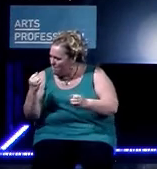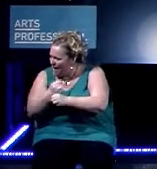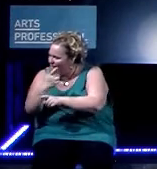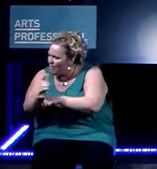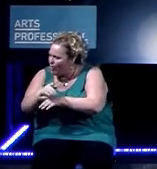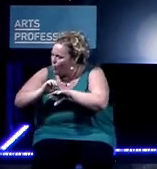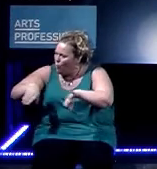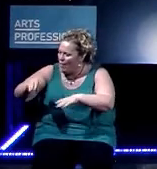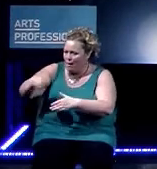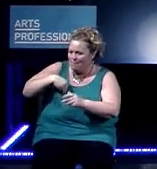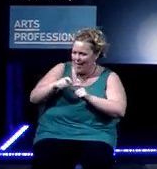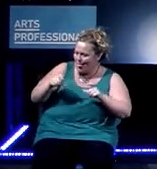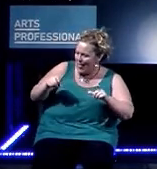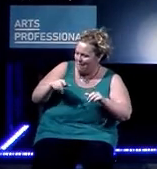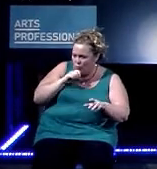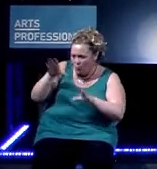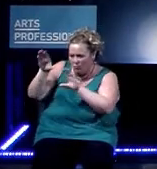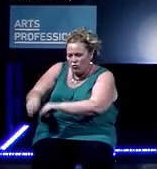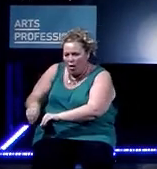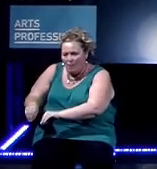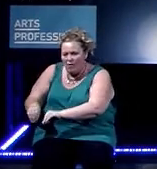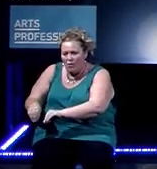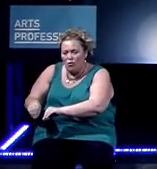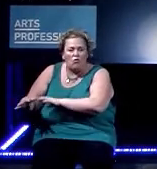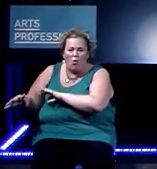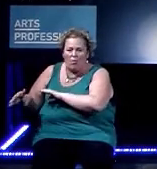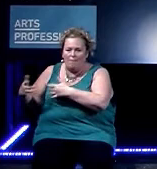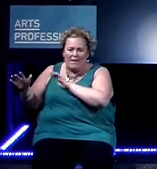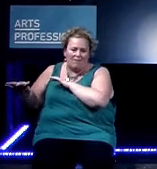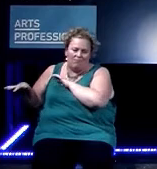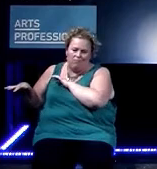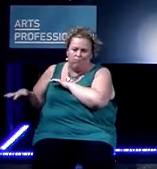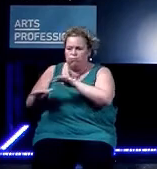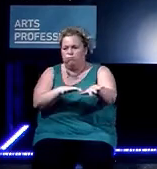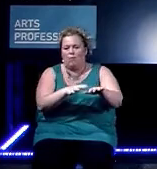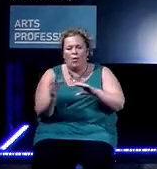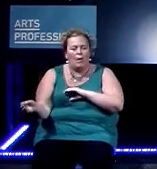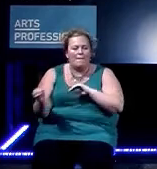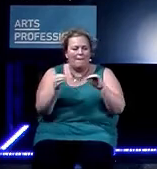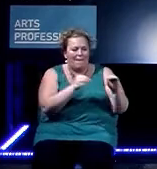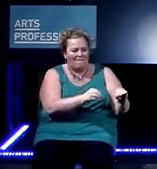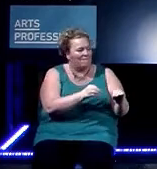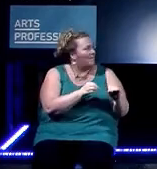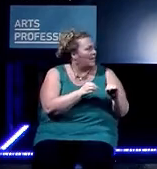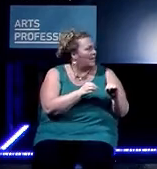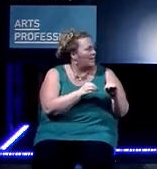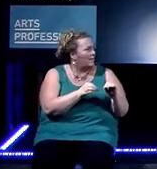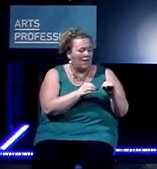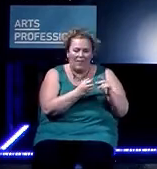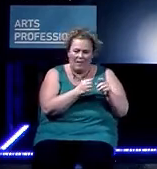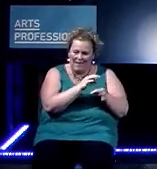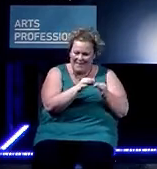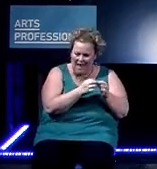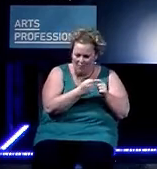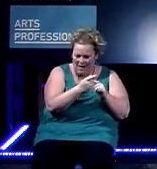fee. So William and a bunch of other filmmakers actually fled New York and they moved to this town close to the Mexican border